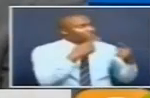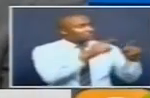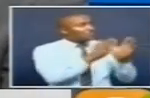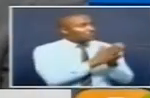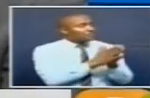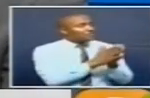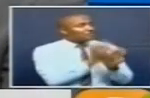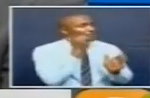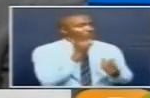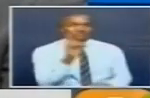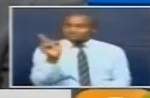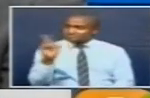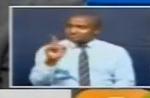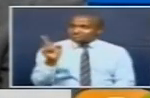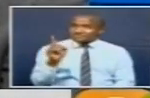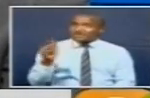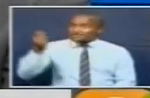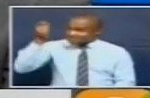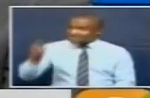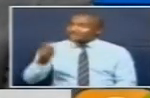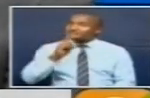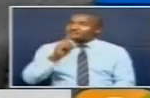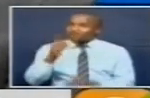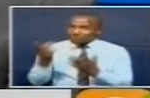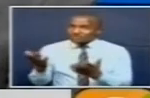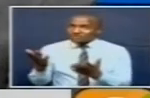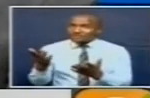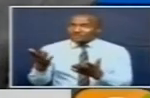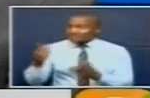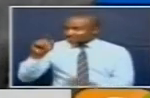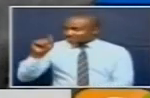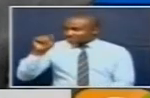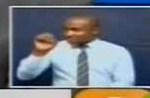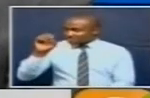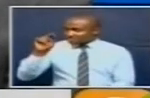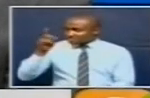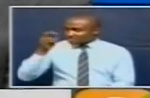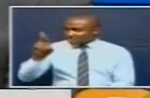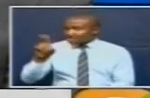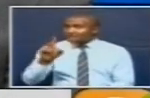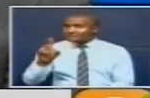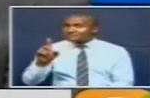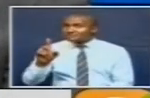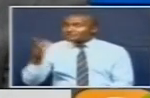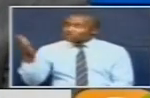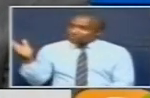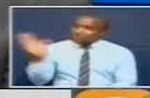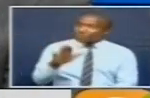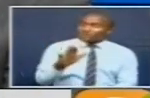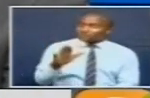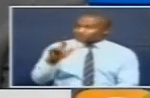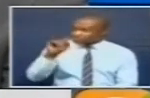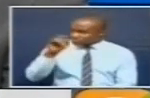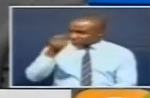around. What the judge said was the tender, we go back to either restricted tendering